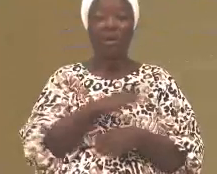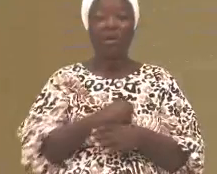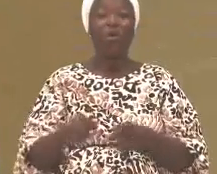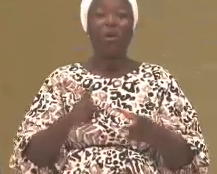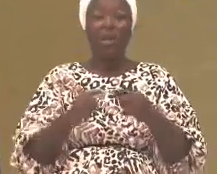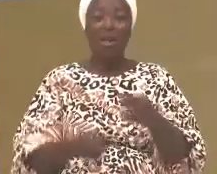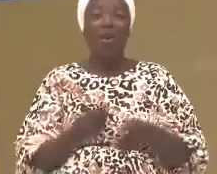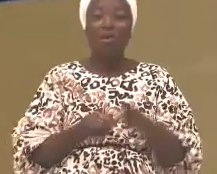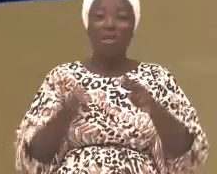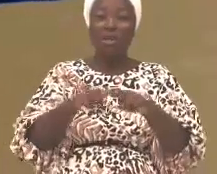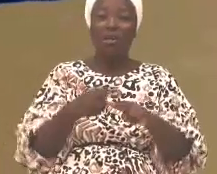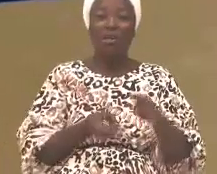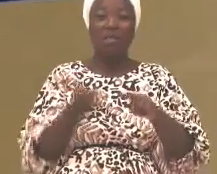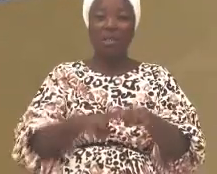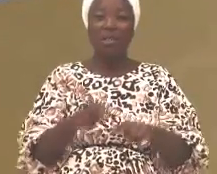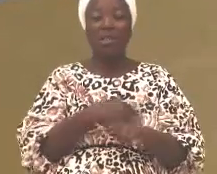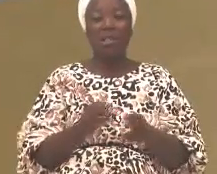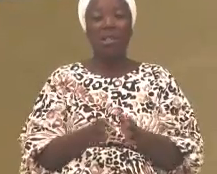boom and expand.